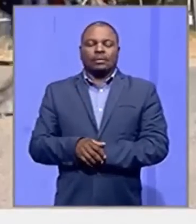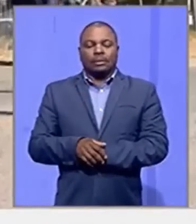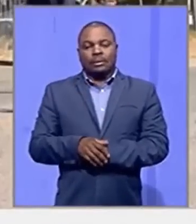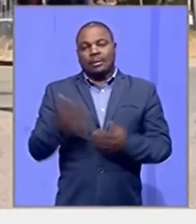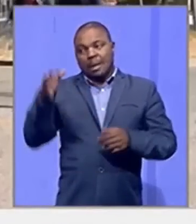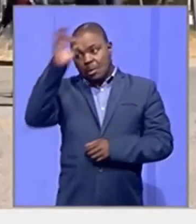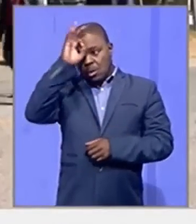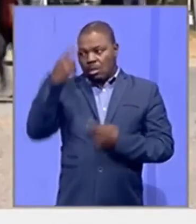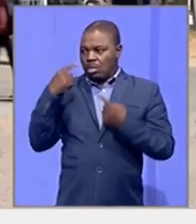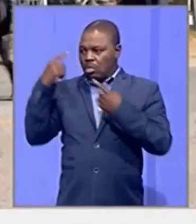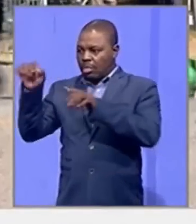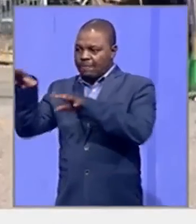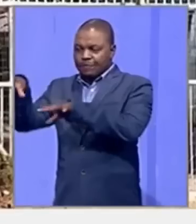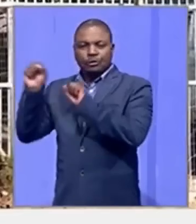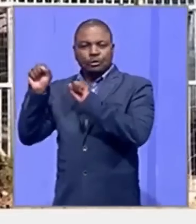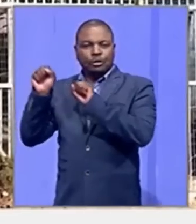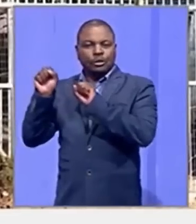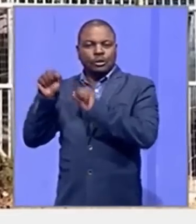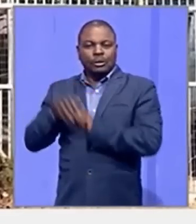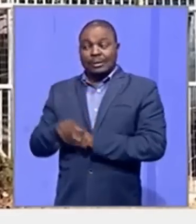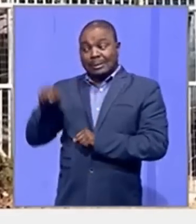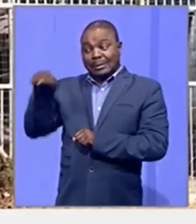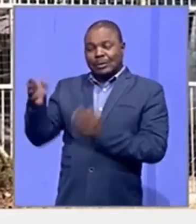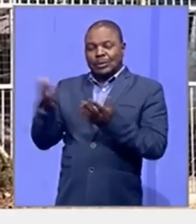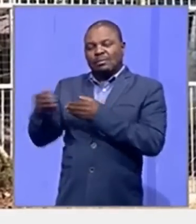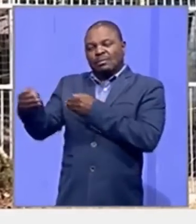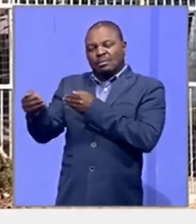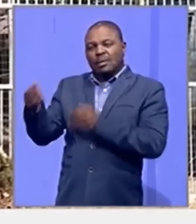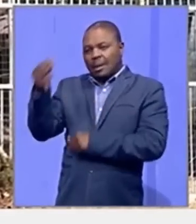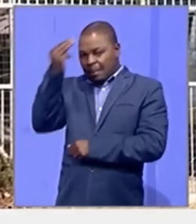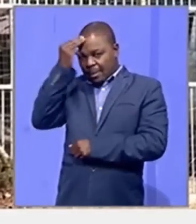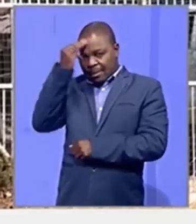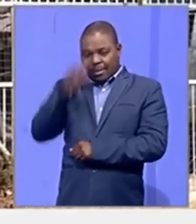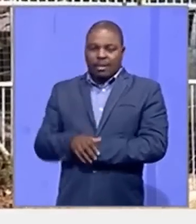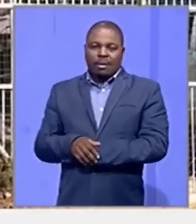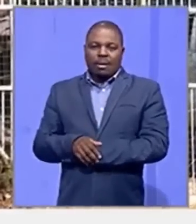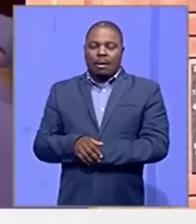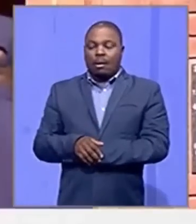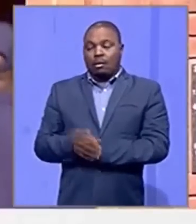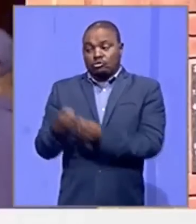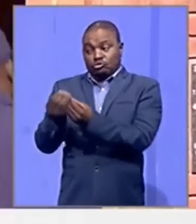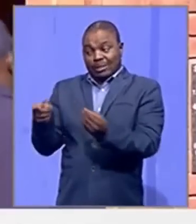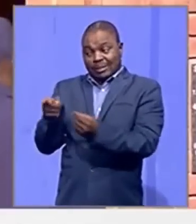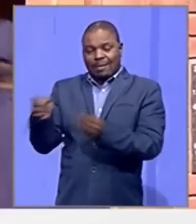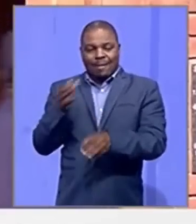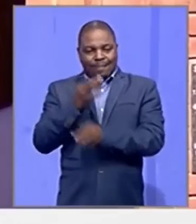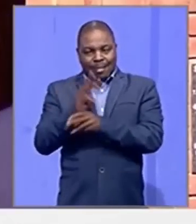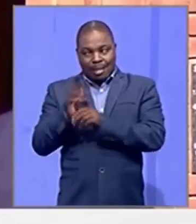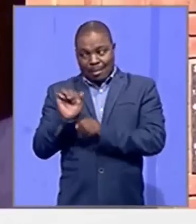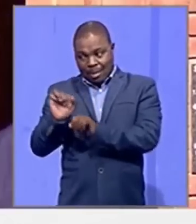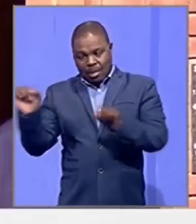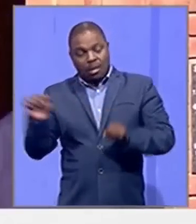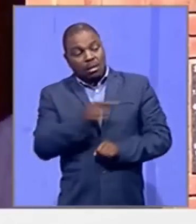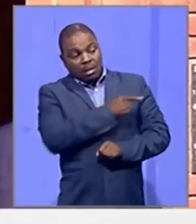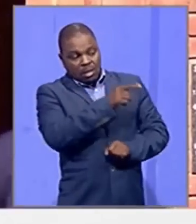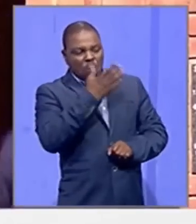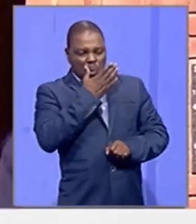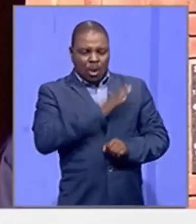ke mapodisi kwa sekolong seo se se gaufi le Mahikeng. Batsadi ba bana bao ba re ba batla molao